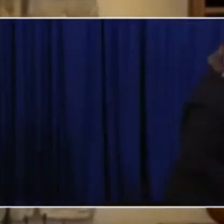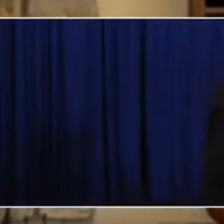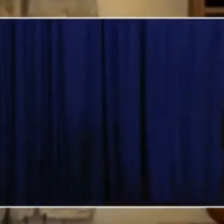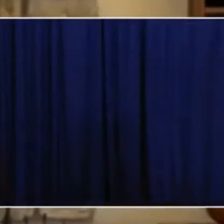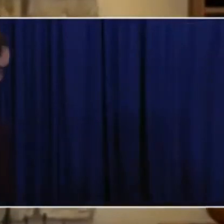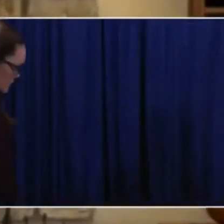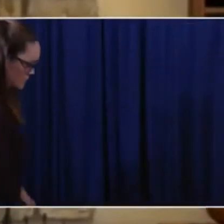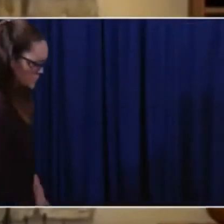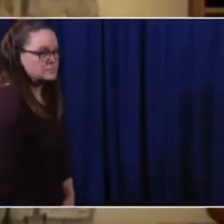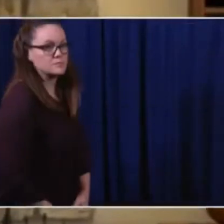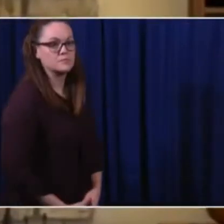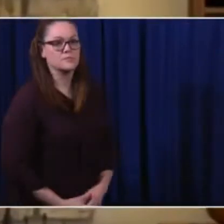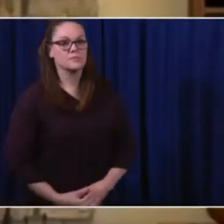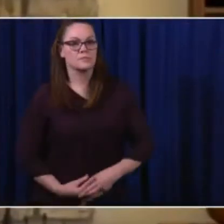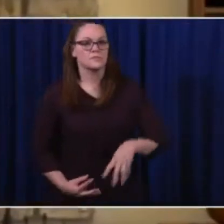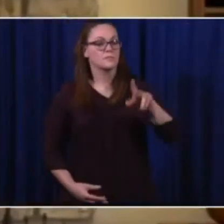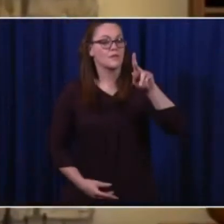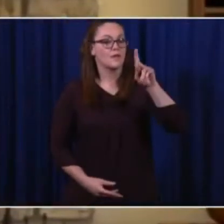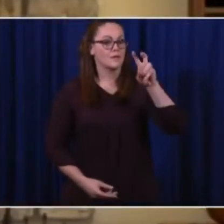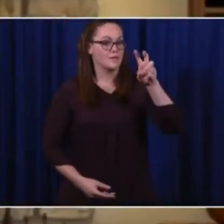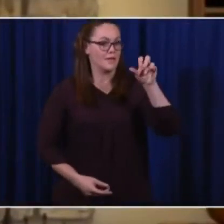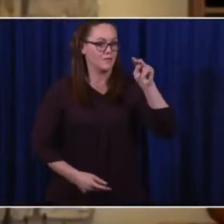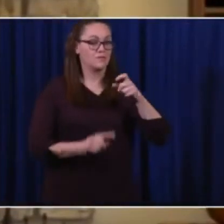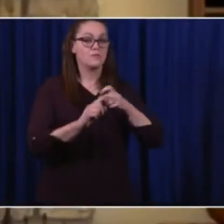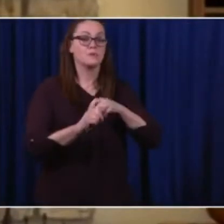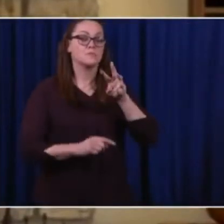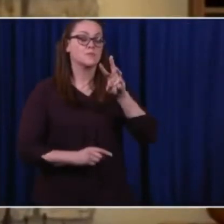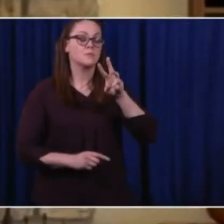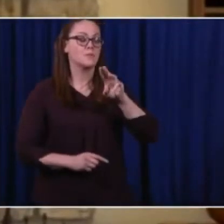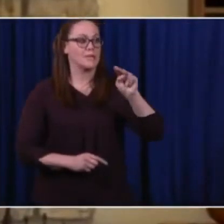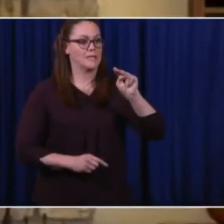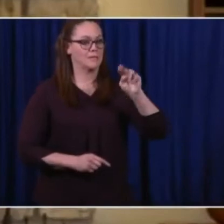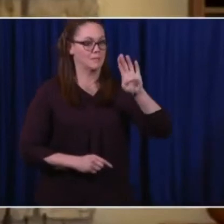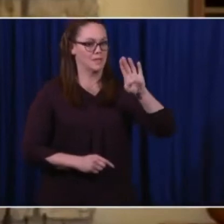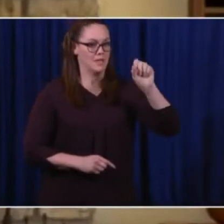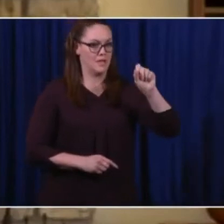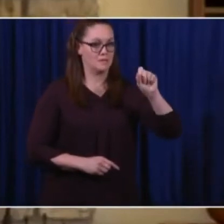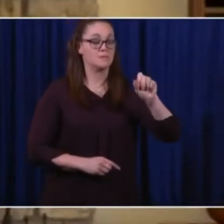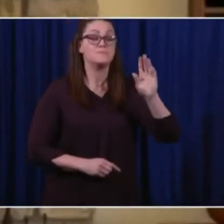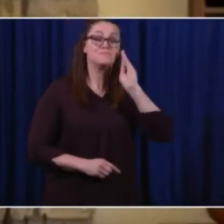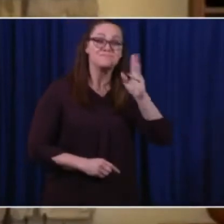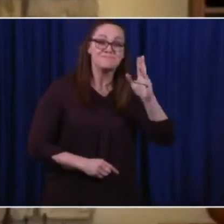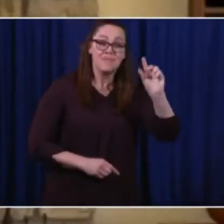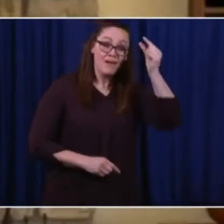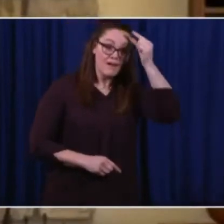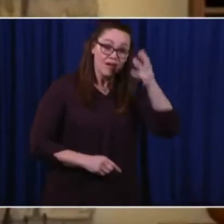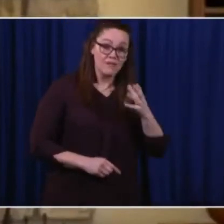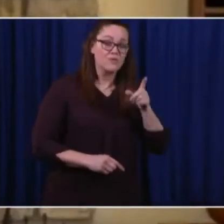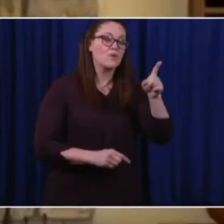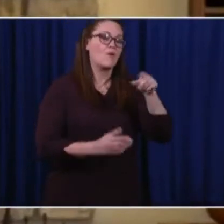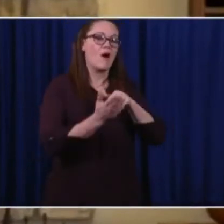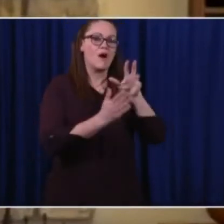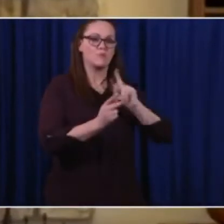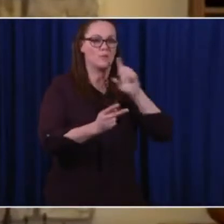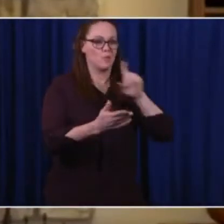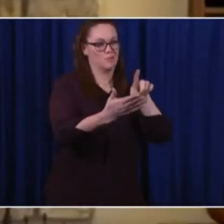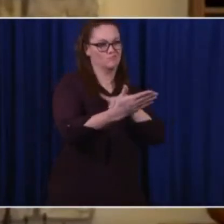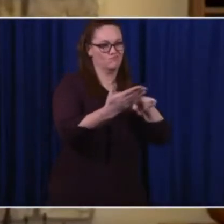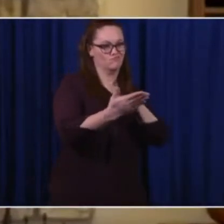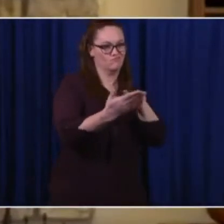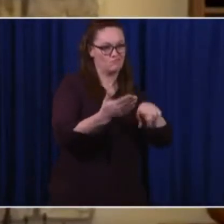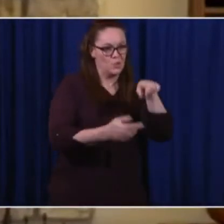doing this. You are going to be criticized for not being tough enough at a time when cases are going up. If we shut down for 21 days, wouldn't